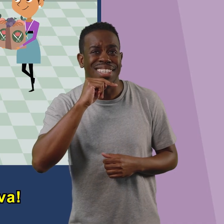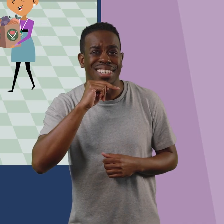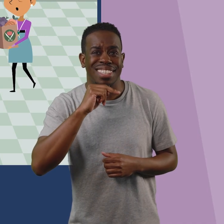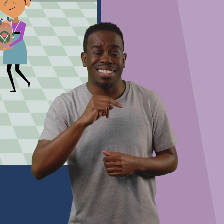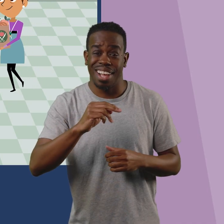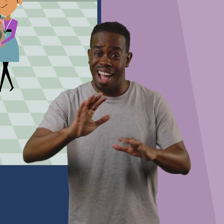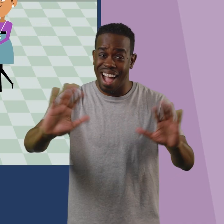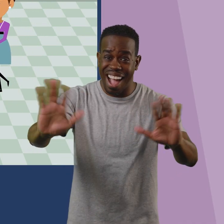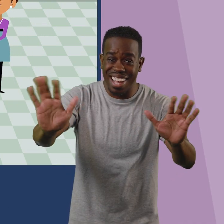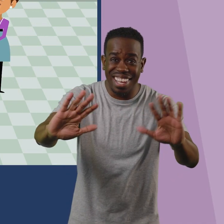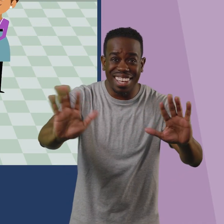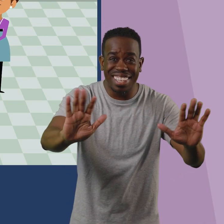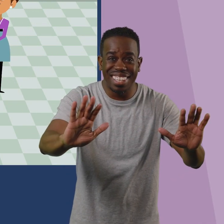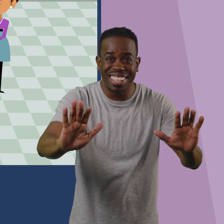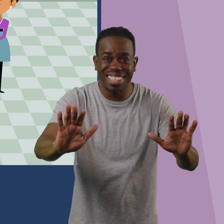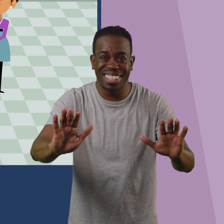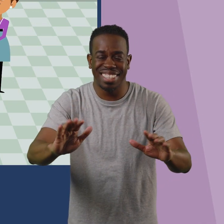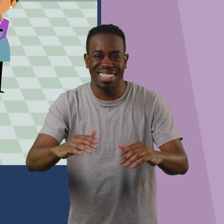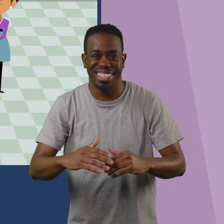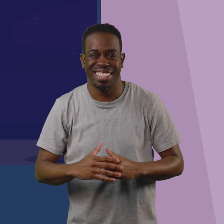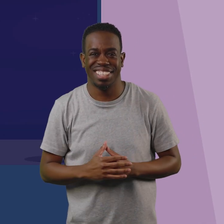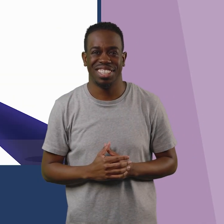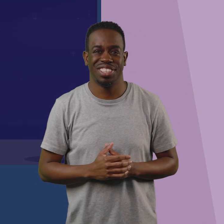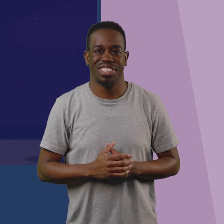Nova! oh, hey guys. Make